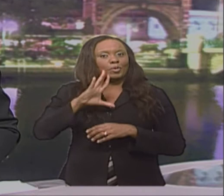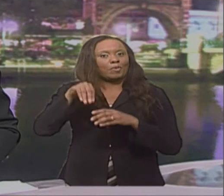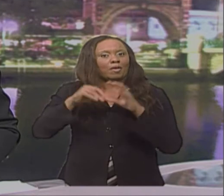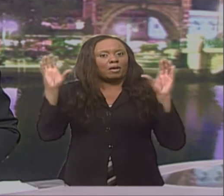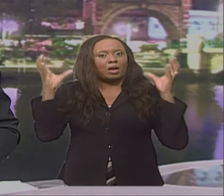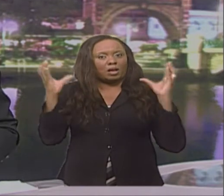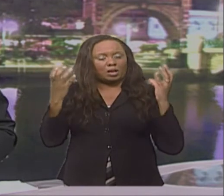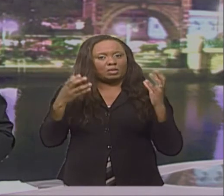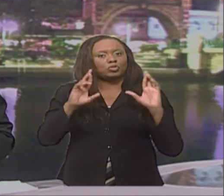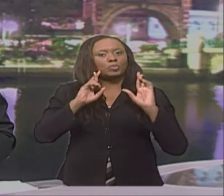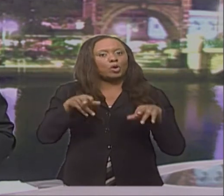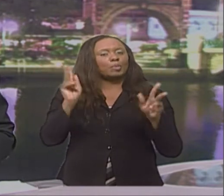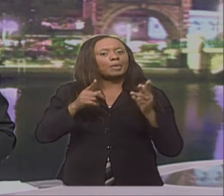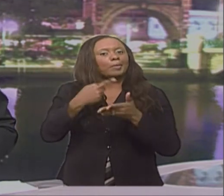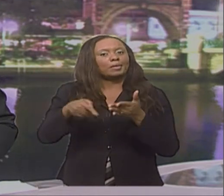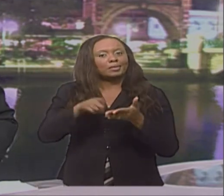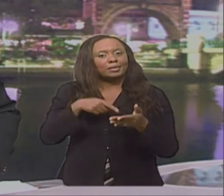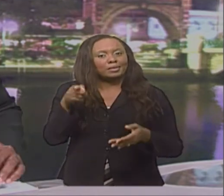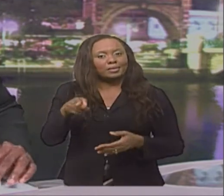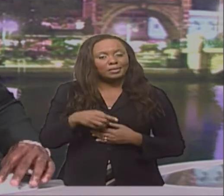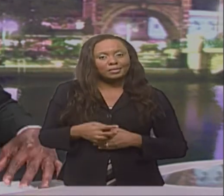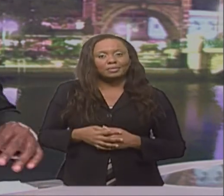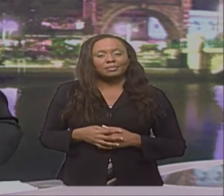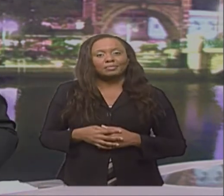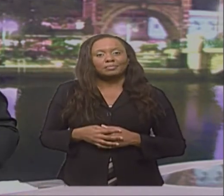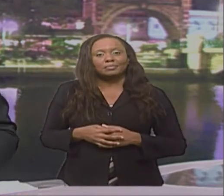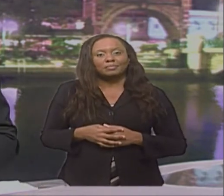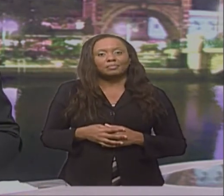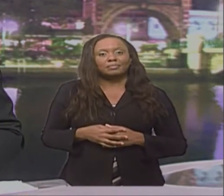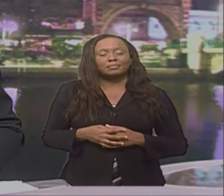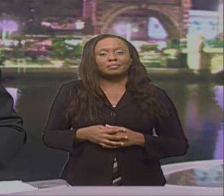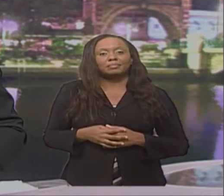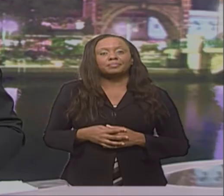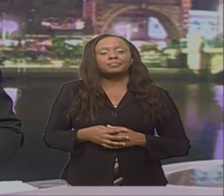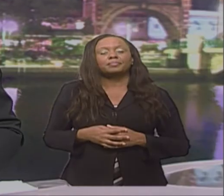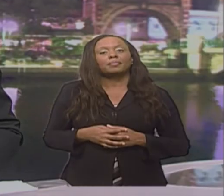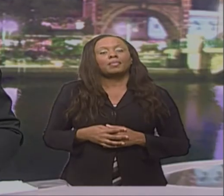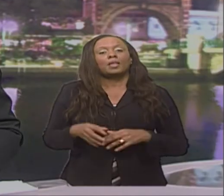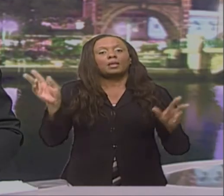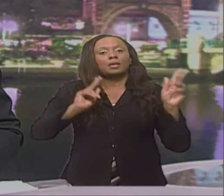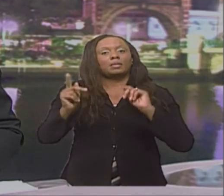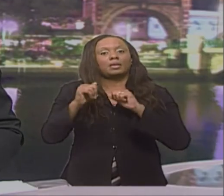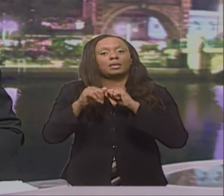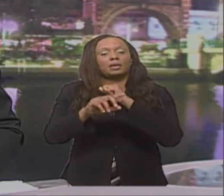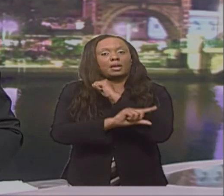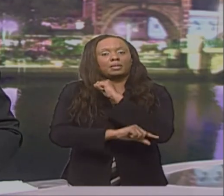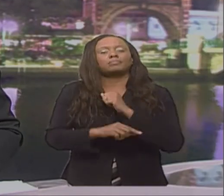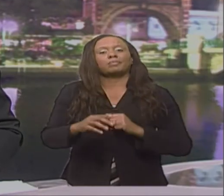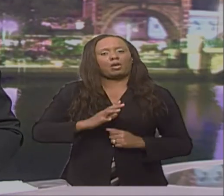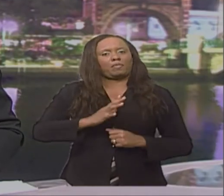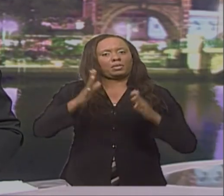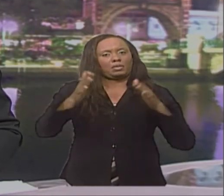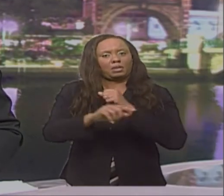local newspaper to respond to critics. Well, officials in Guyana will be adopting a zero-tolerance